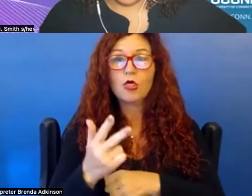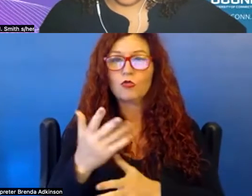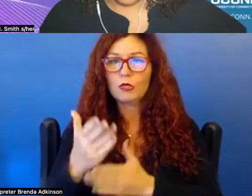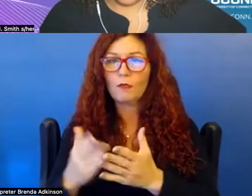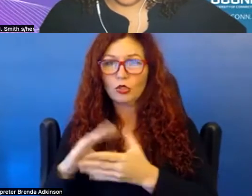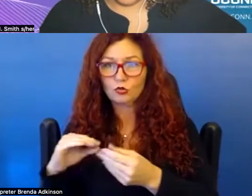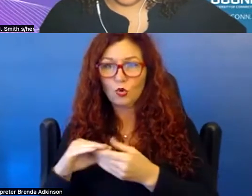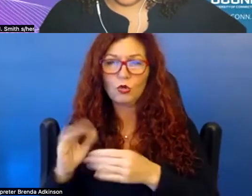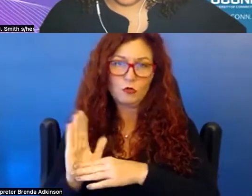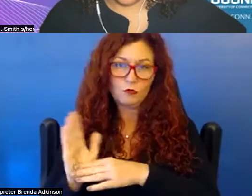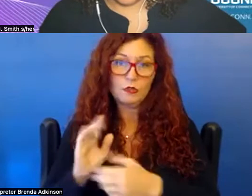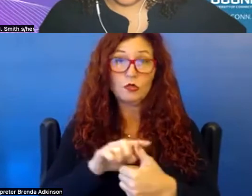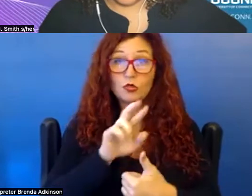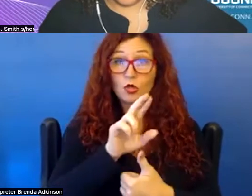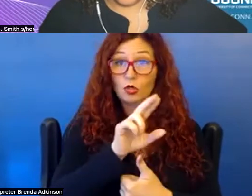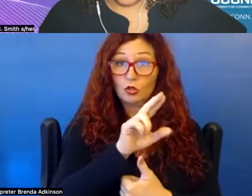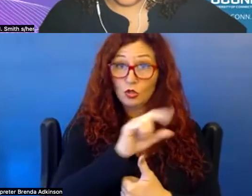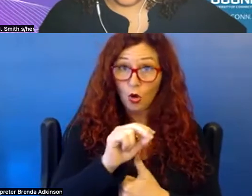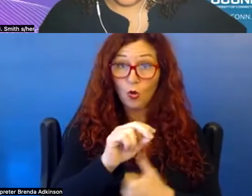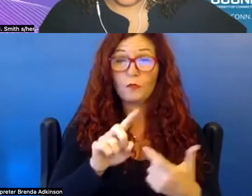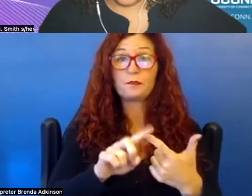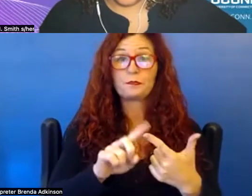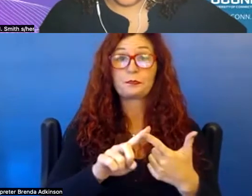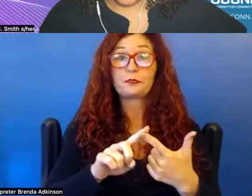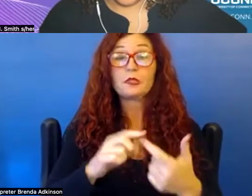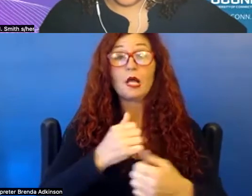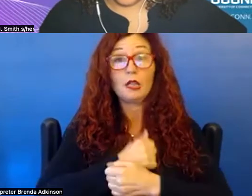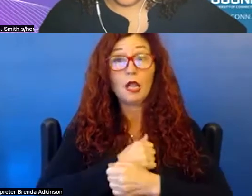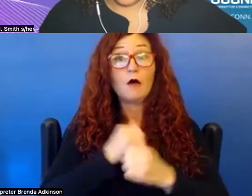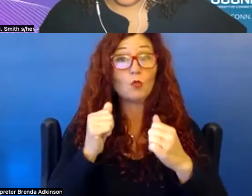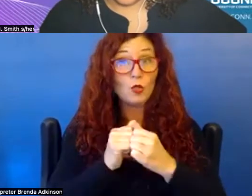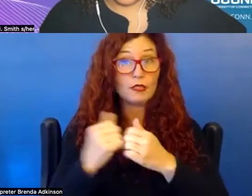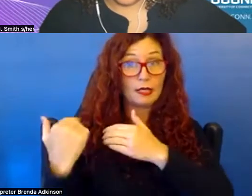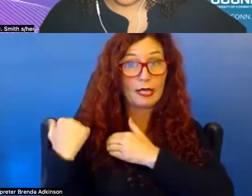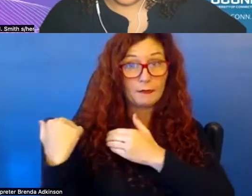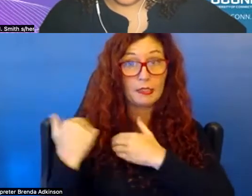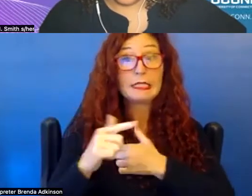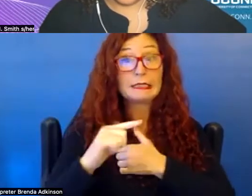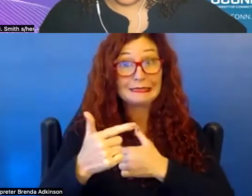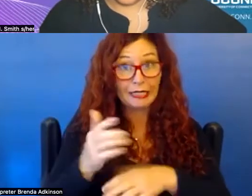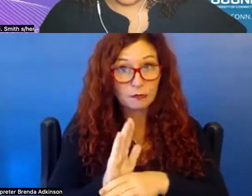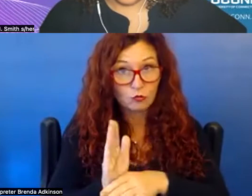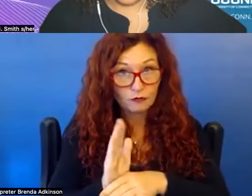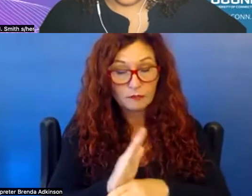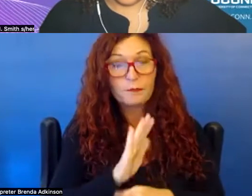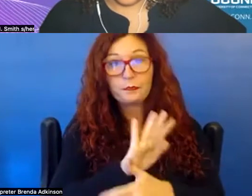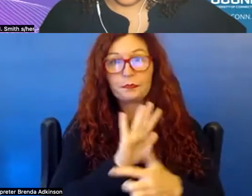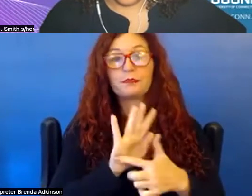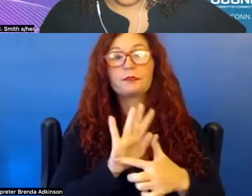Know, the rape documentary, and then Love with Accountability, which focused on documenting the